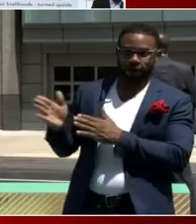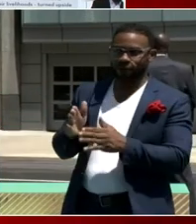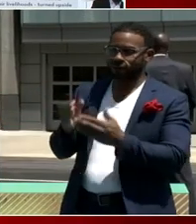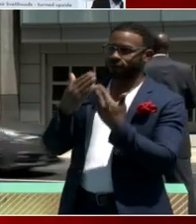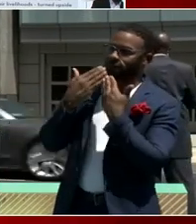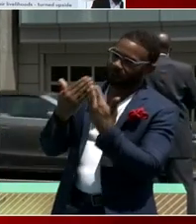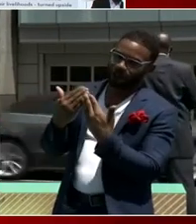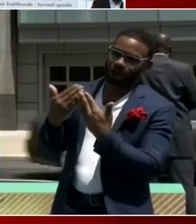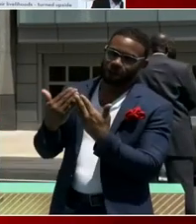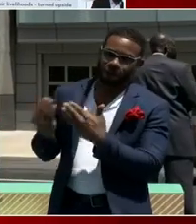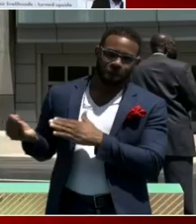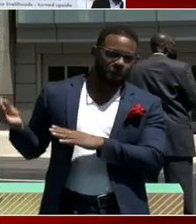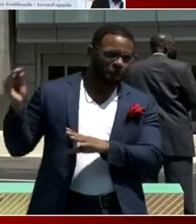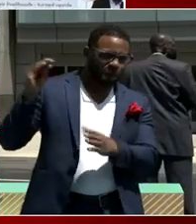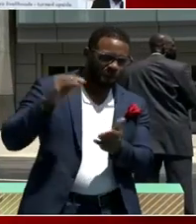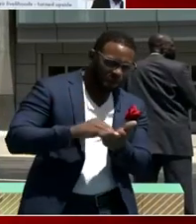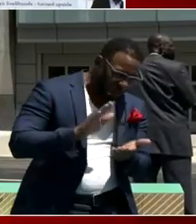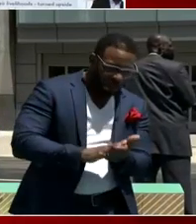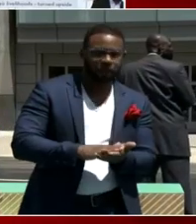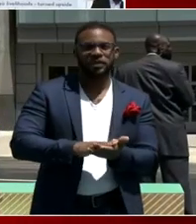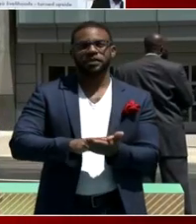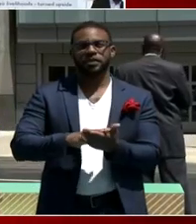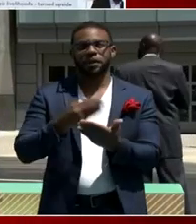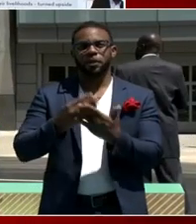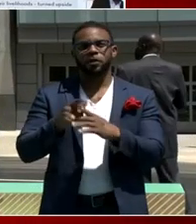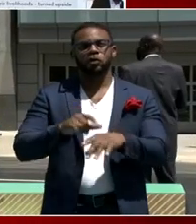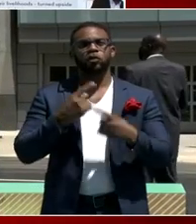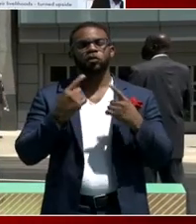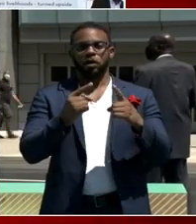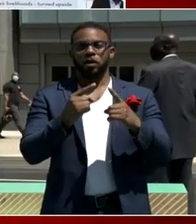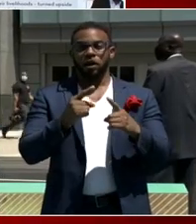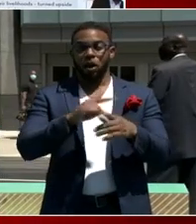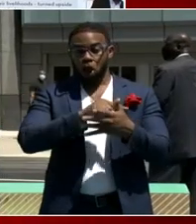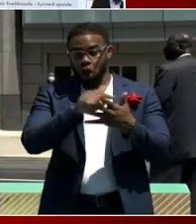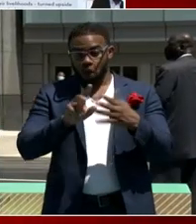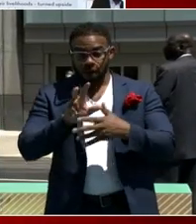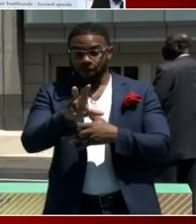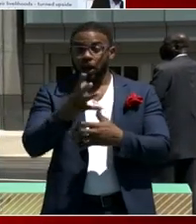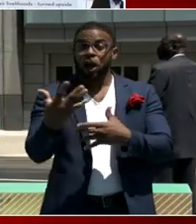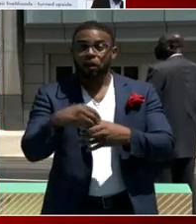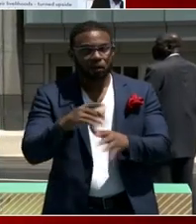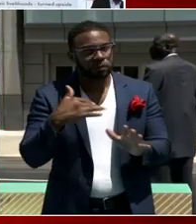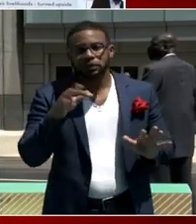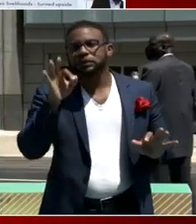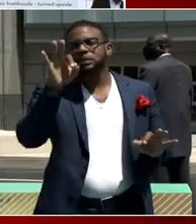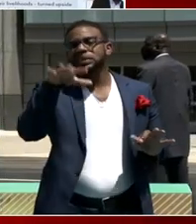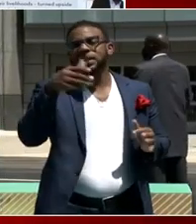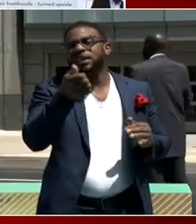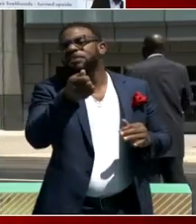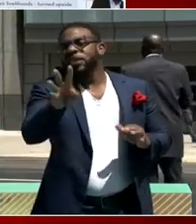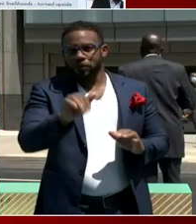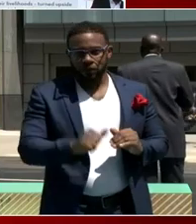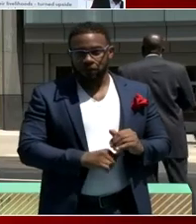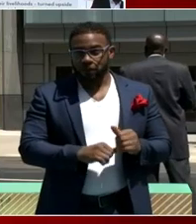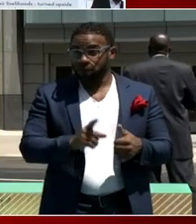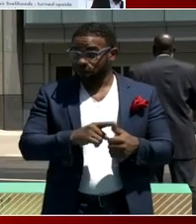and we're putting those dollars to work. Those investments include, and I'm just going to highlight a